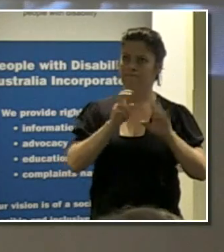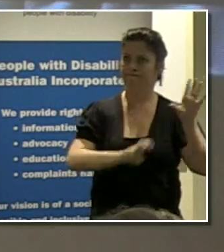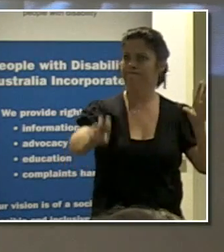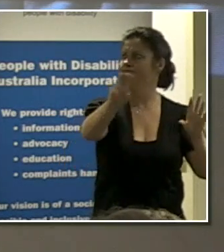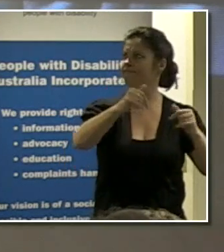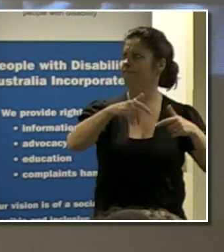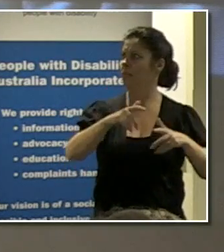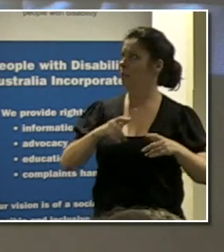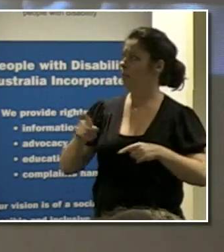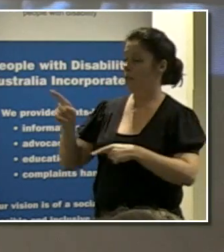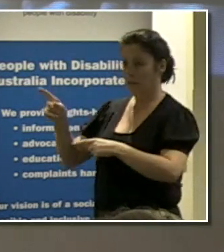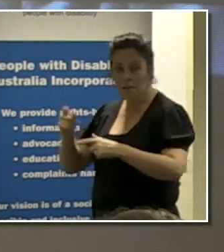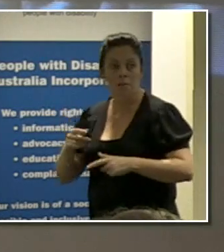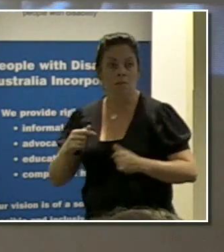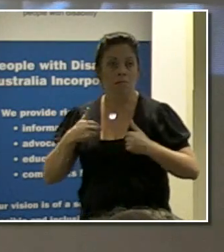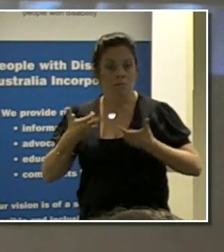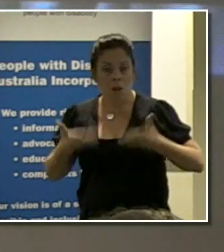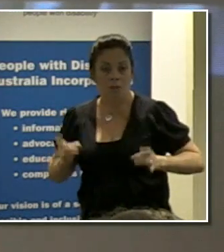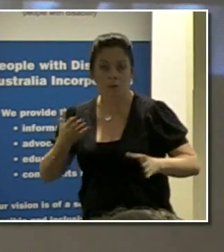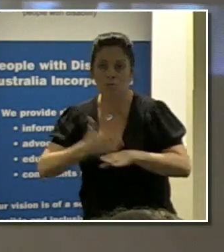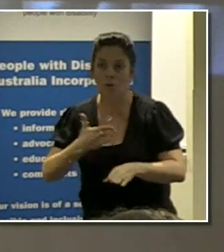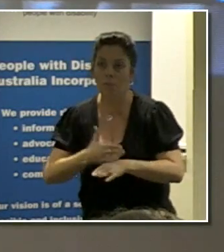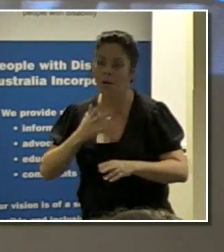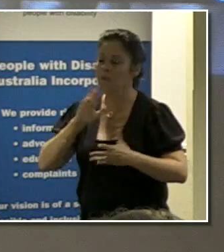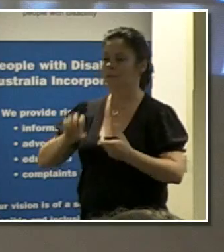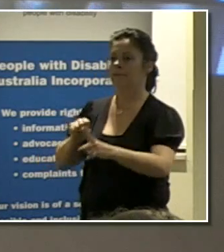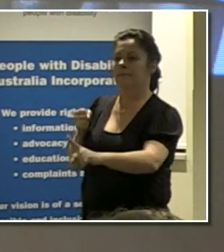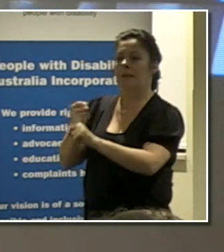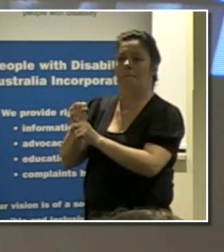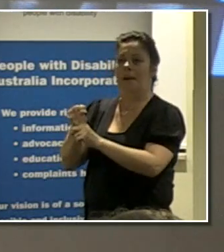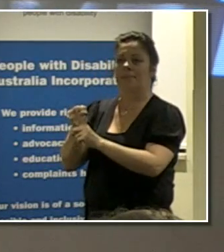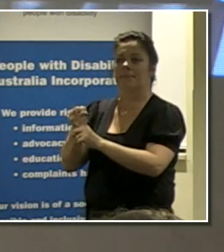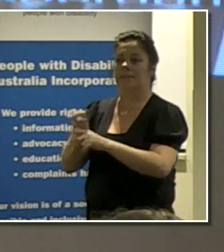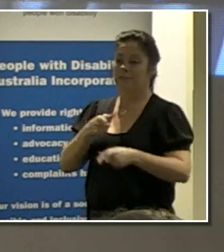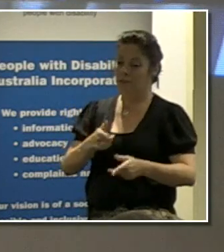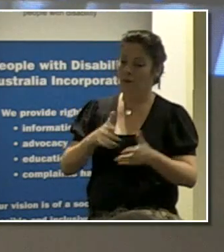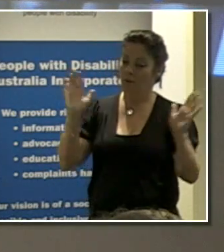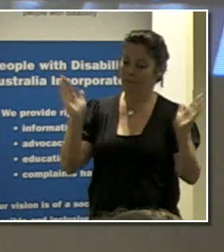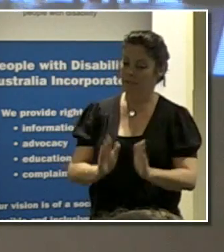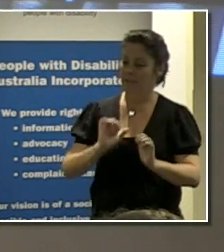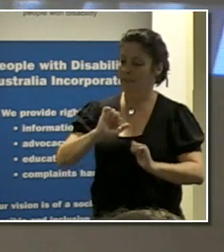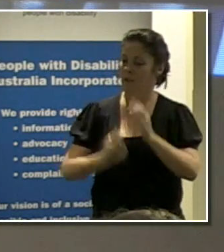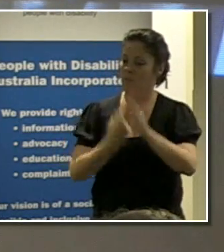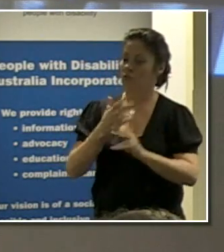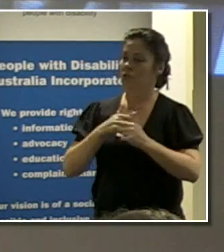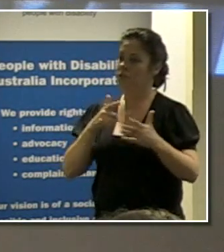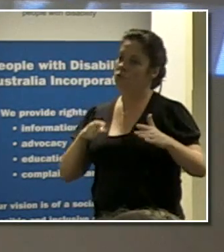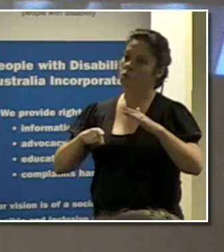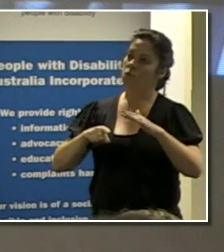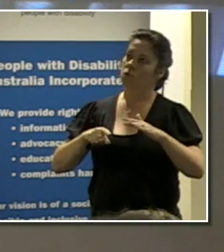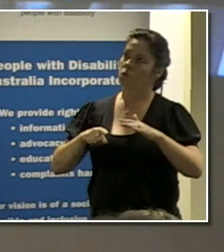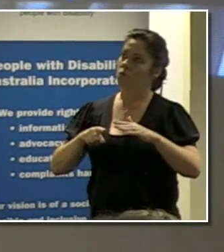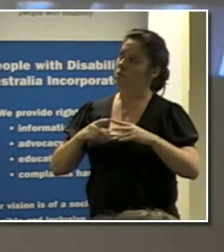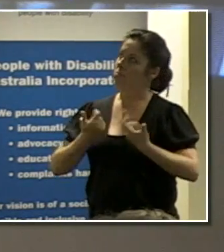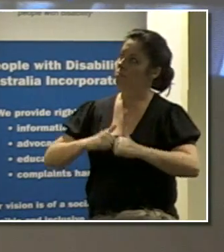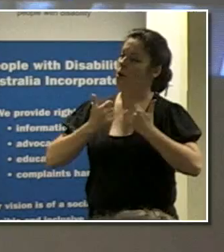care may sometimes require that exception to be to occur. In those circumstances,